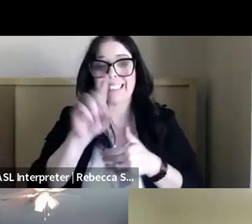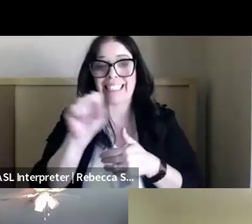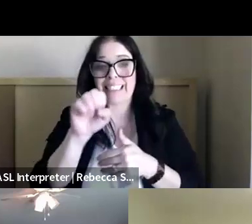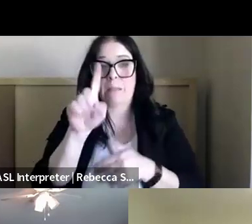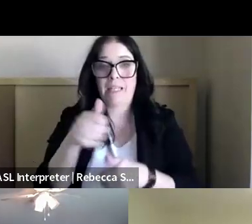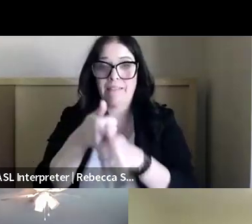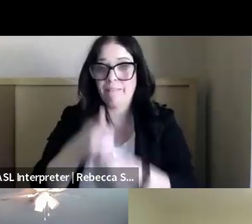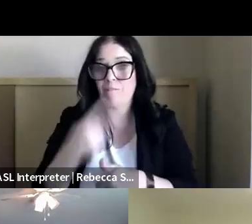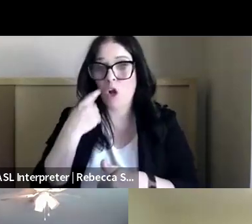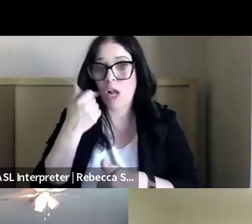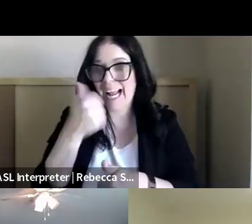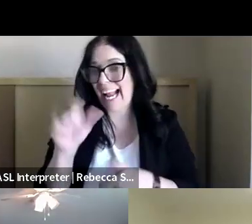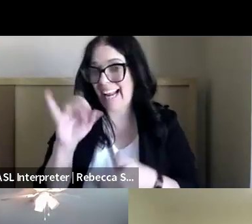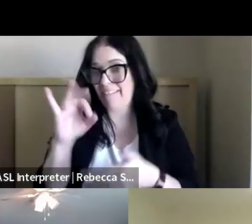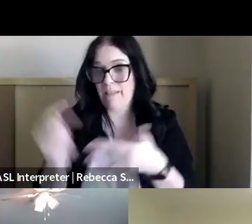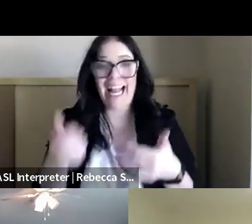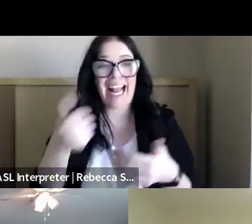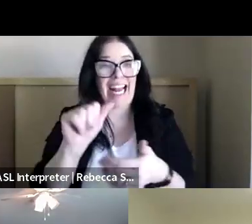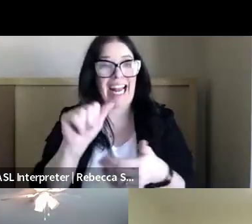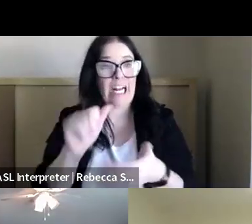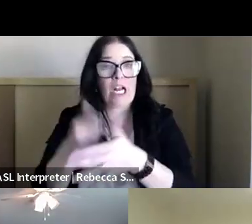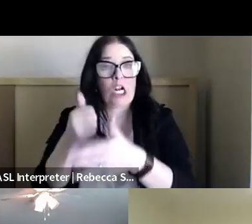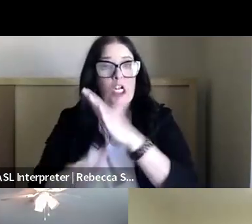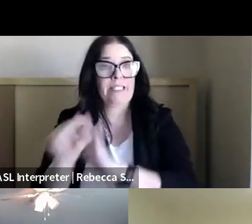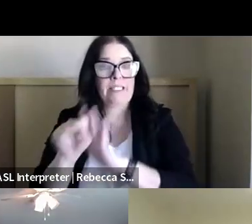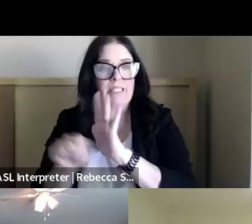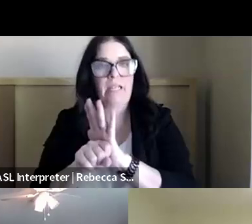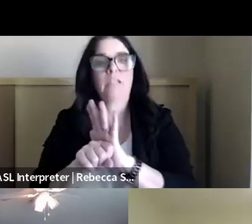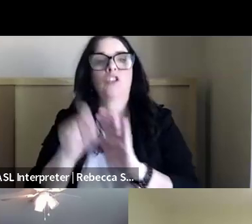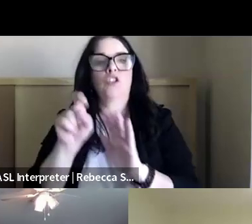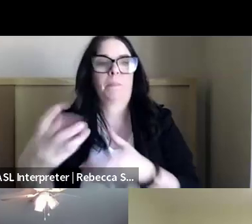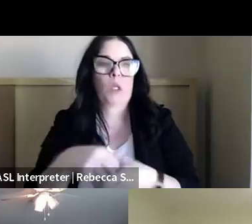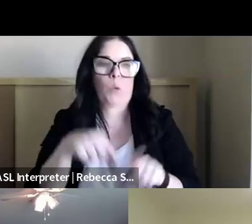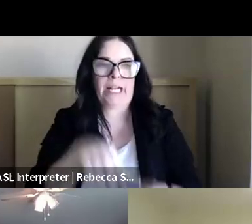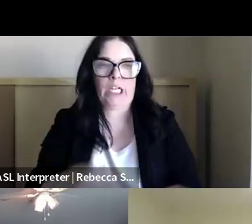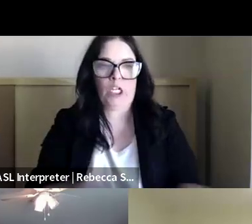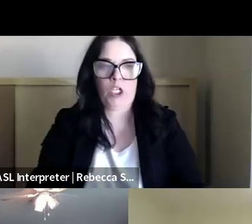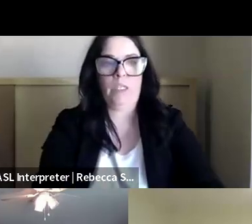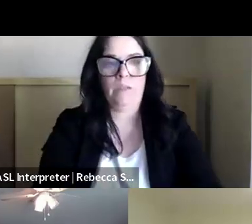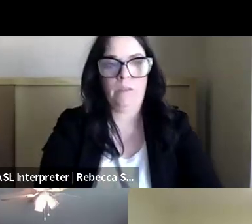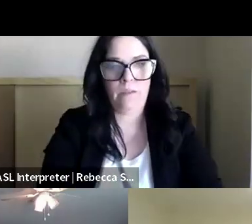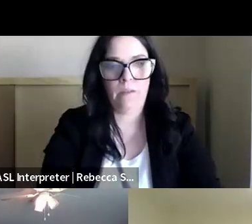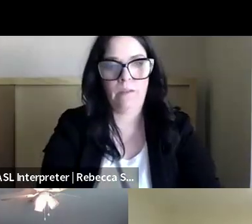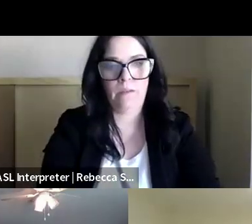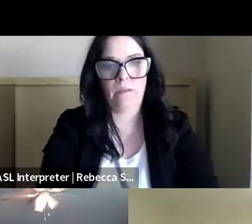for anything, any of that is required by the state should be included here.